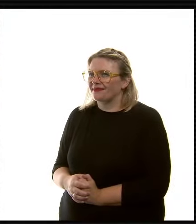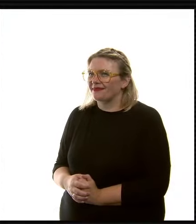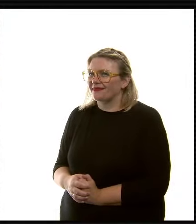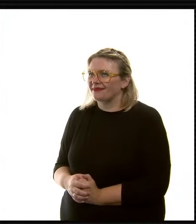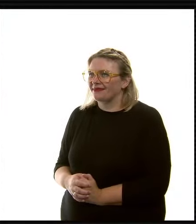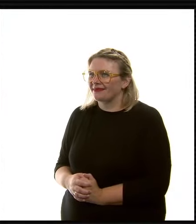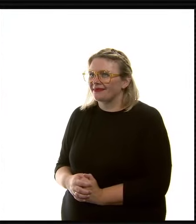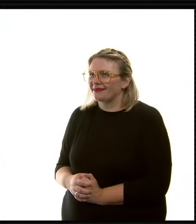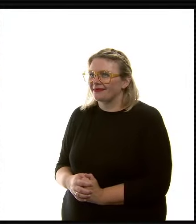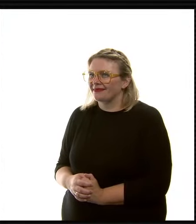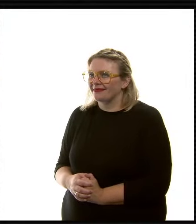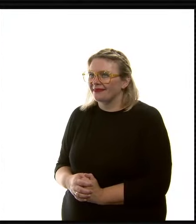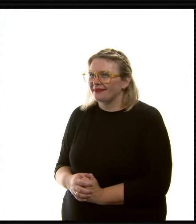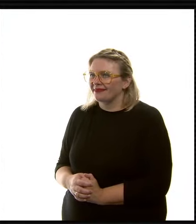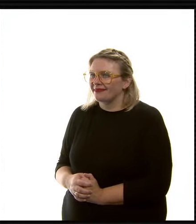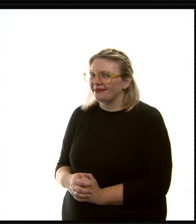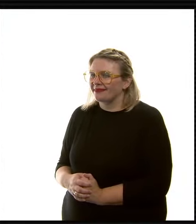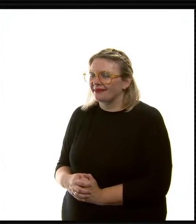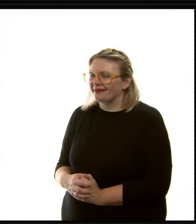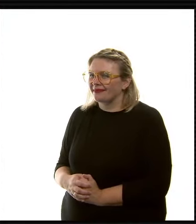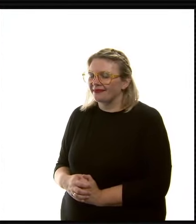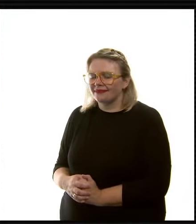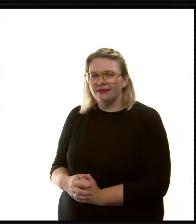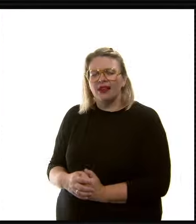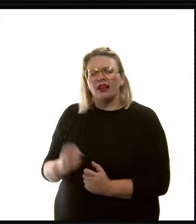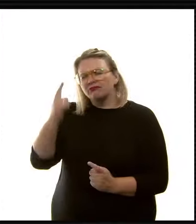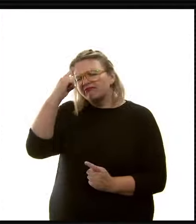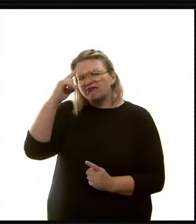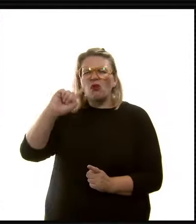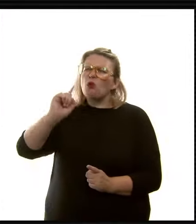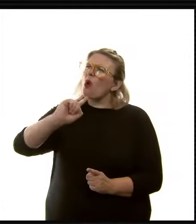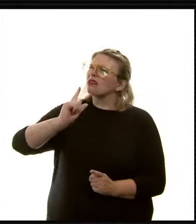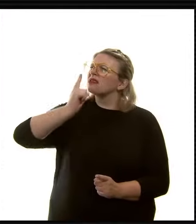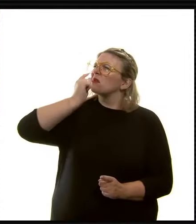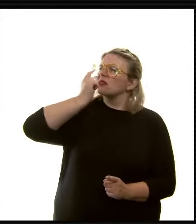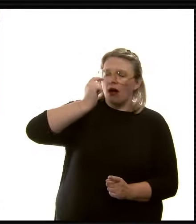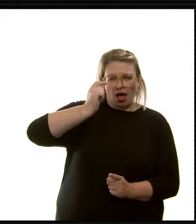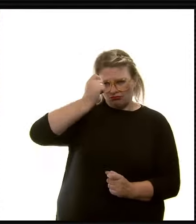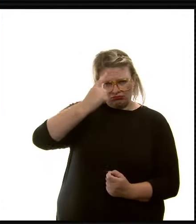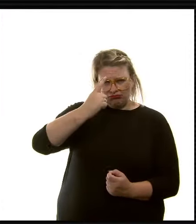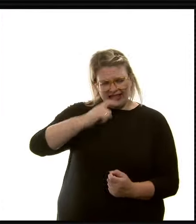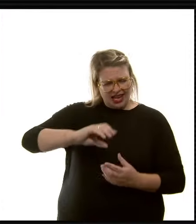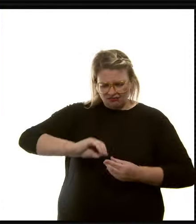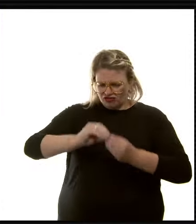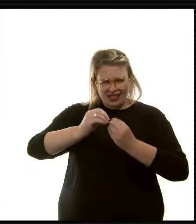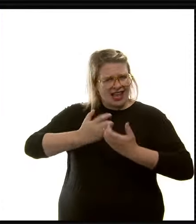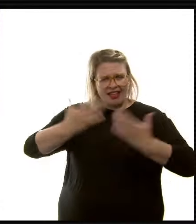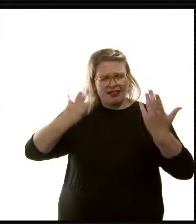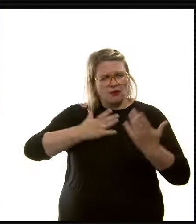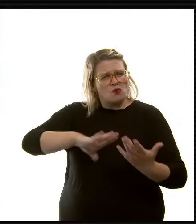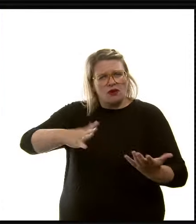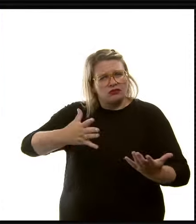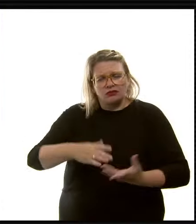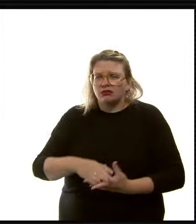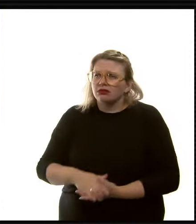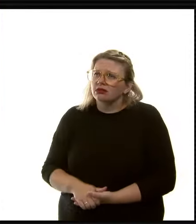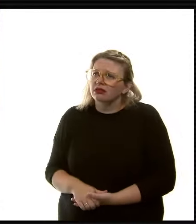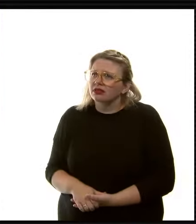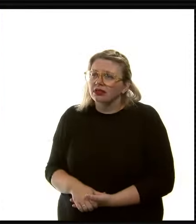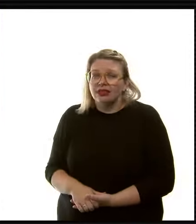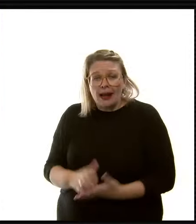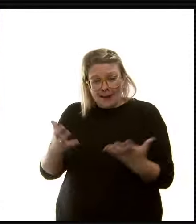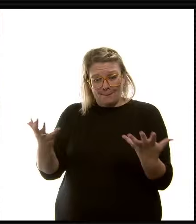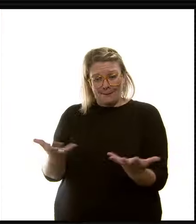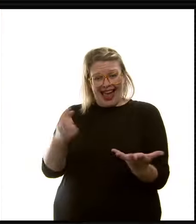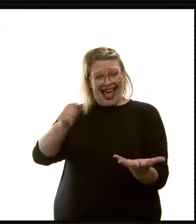The more that you start to look into what is possible, you realize you could build absolutely anything you can imagine. Play is whatever you want it to